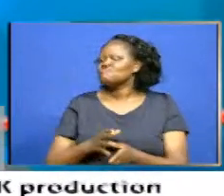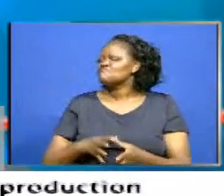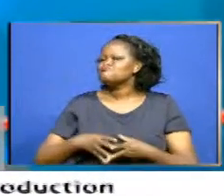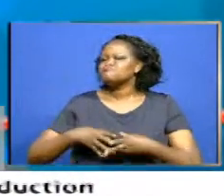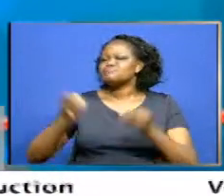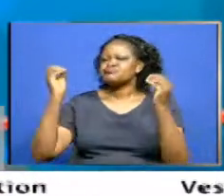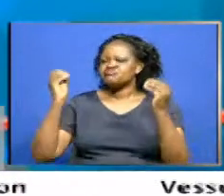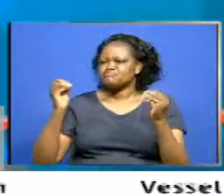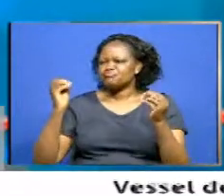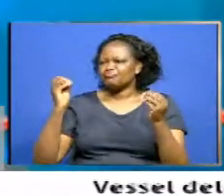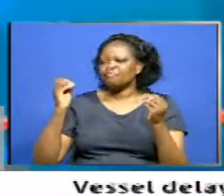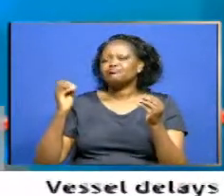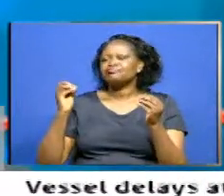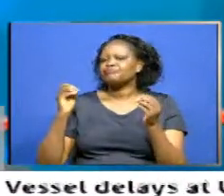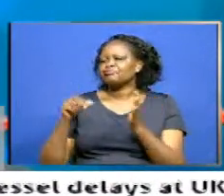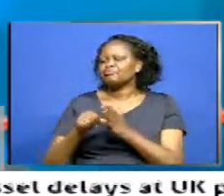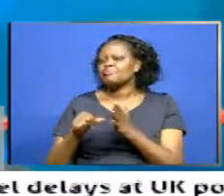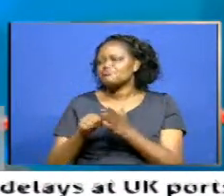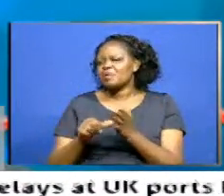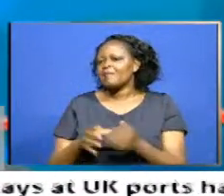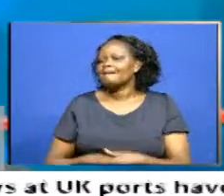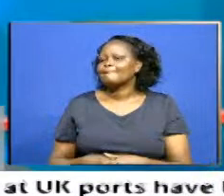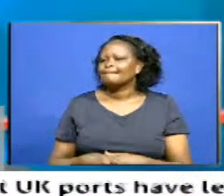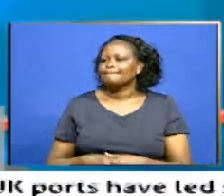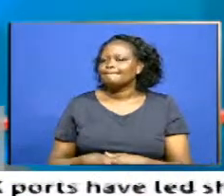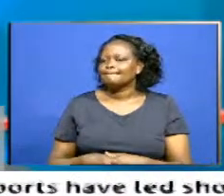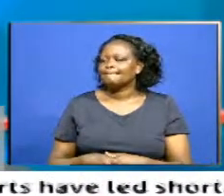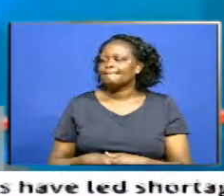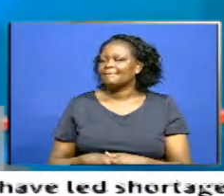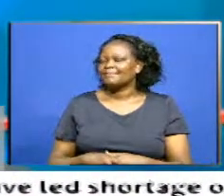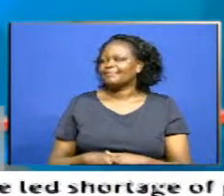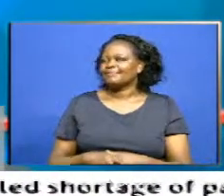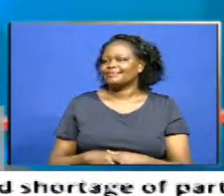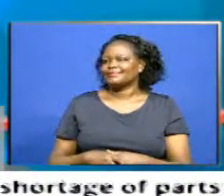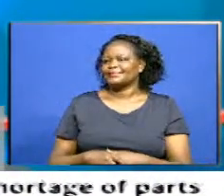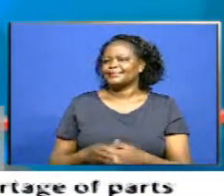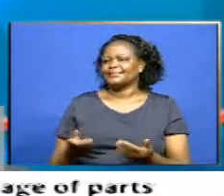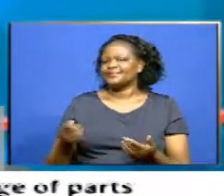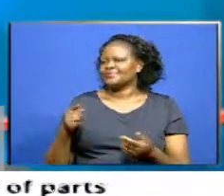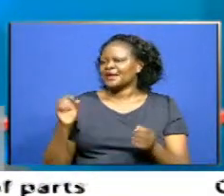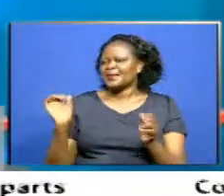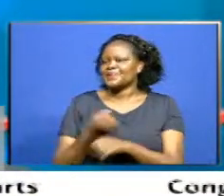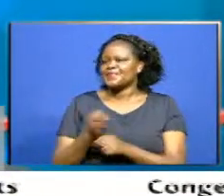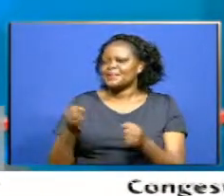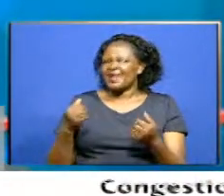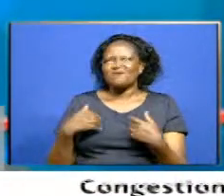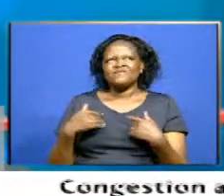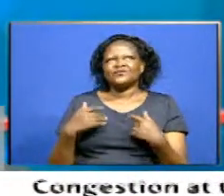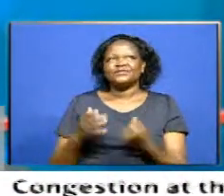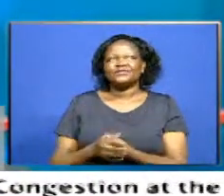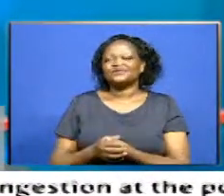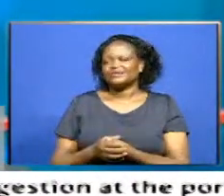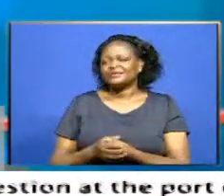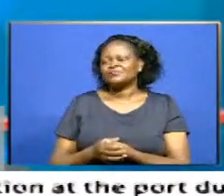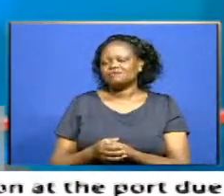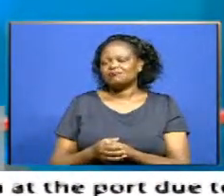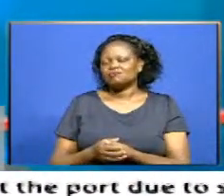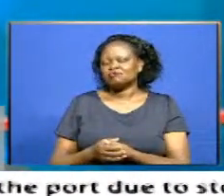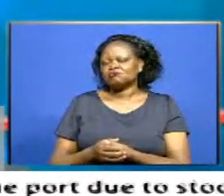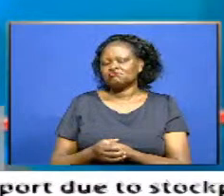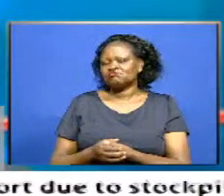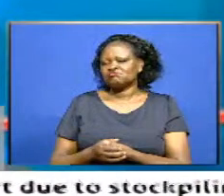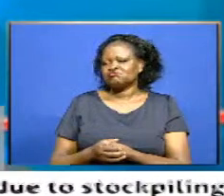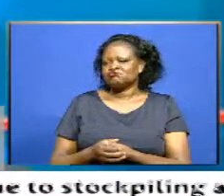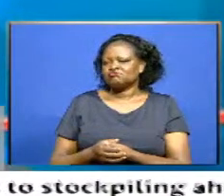gone completely. So that's the amount of livelihoods, or the amount of households that will not have livelihoods post COVID-19 or